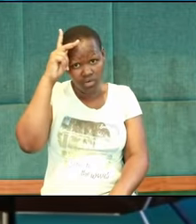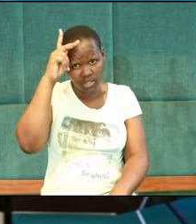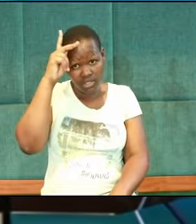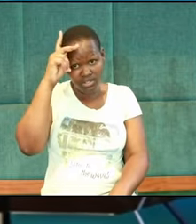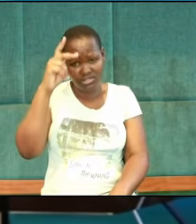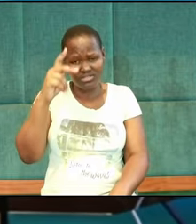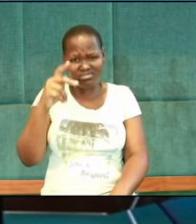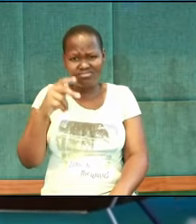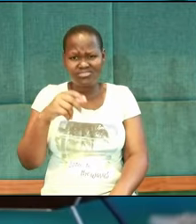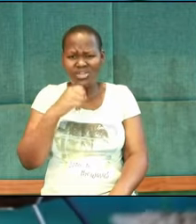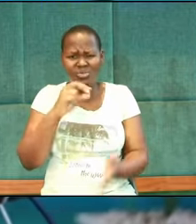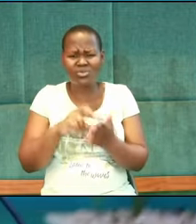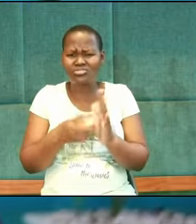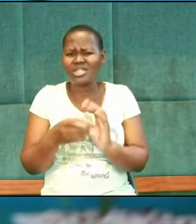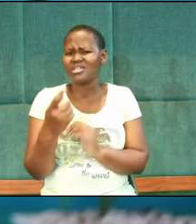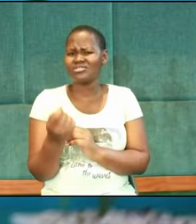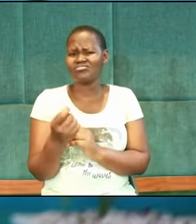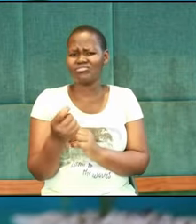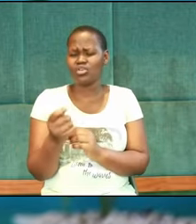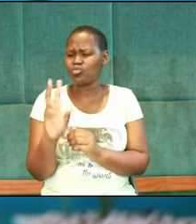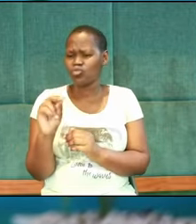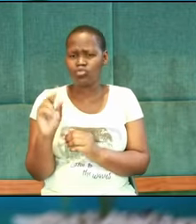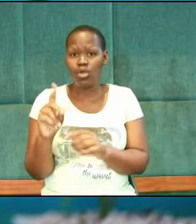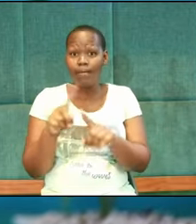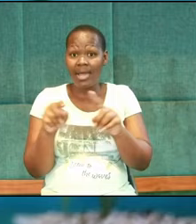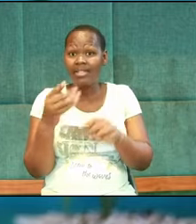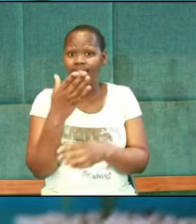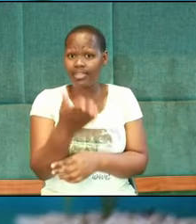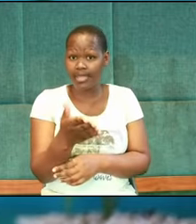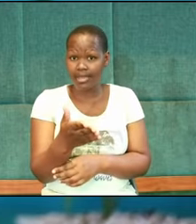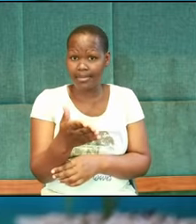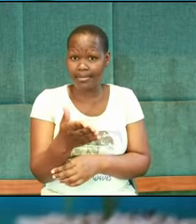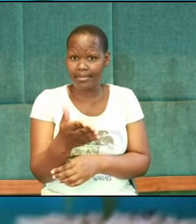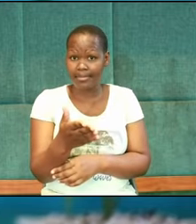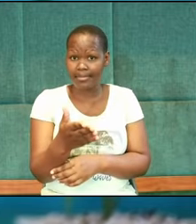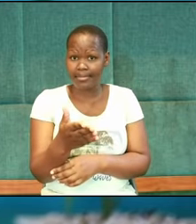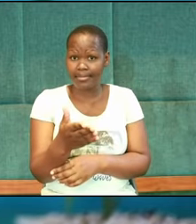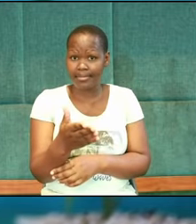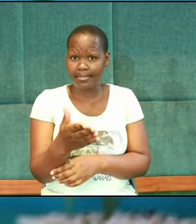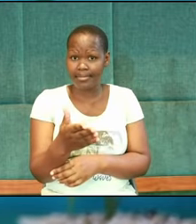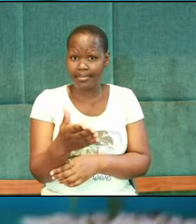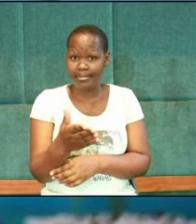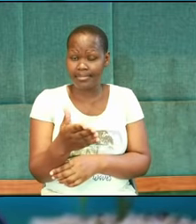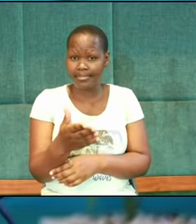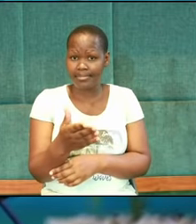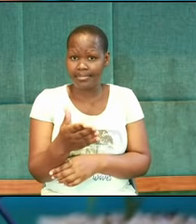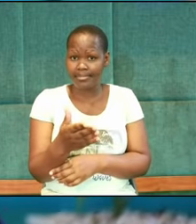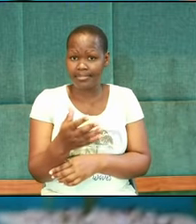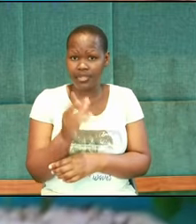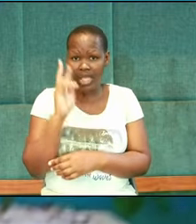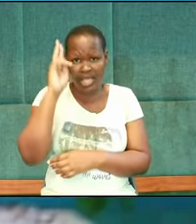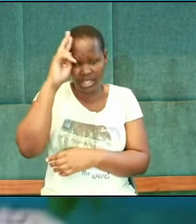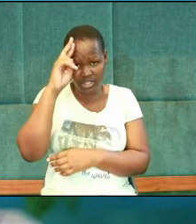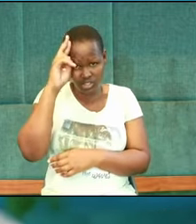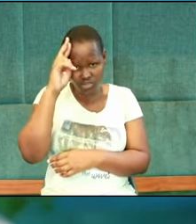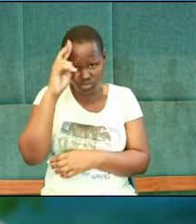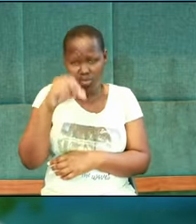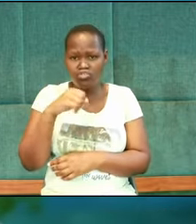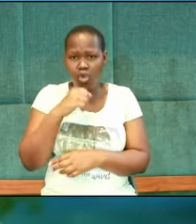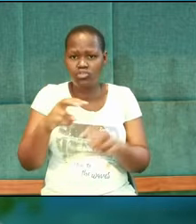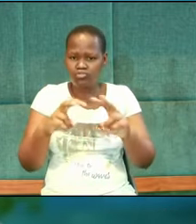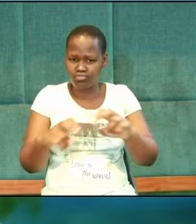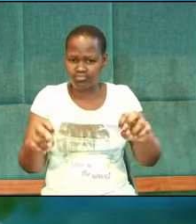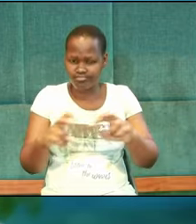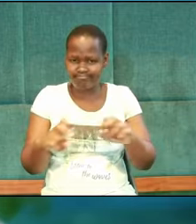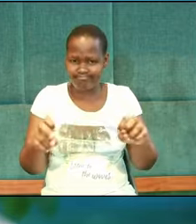scarcity. It was available. But there was a deliberation, an intentionality, not to pursue the path